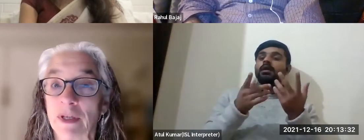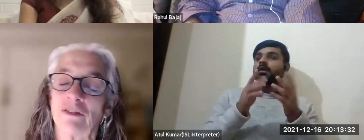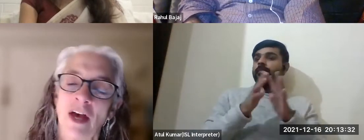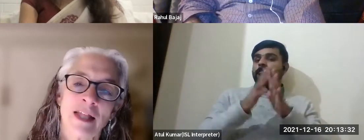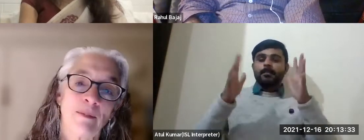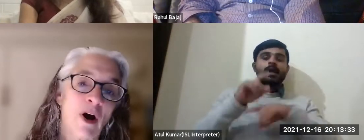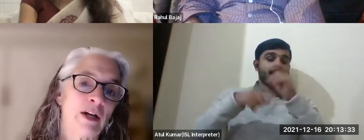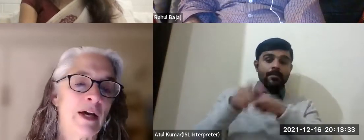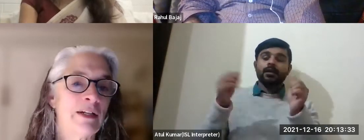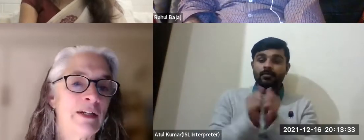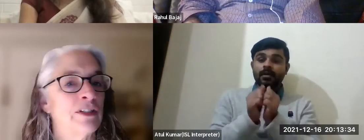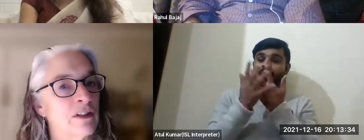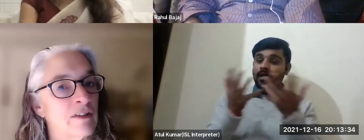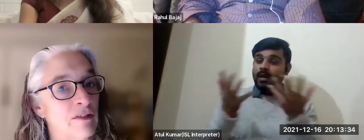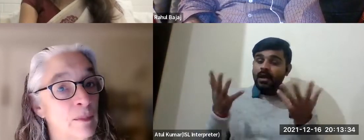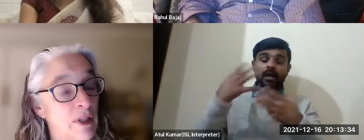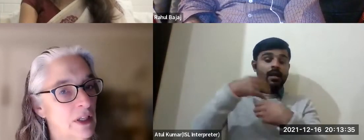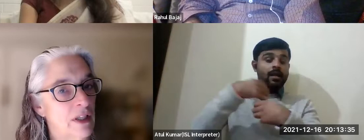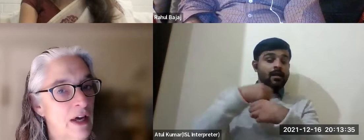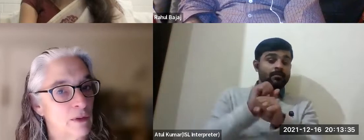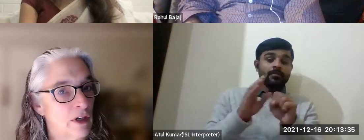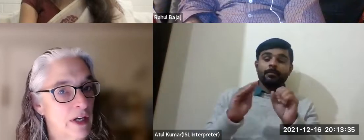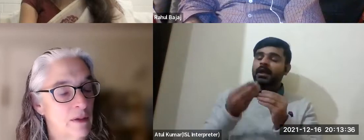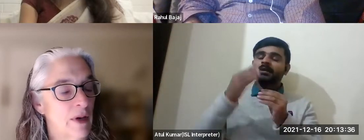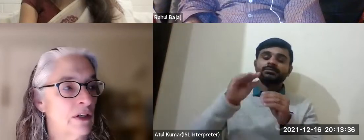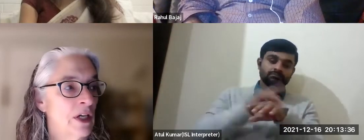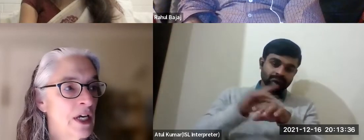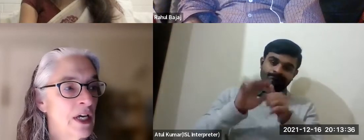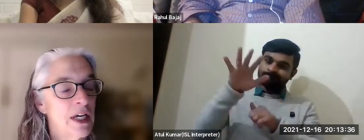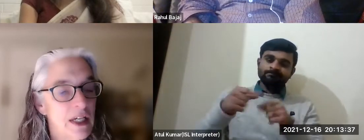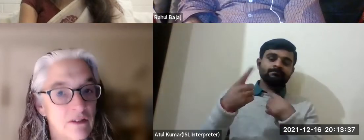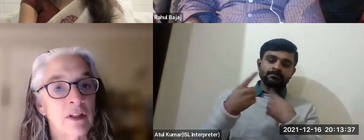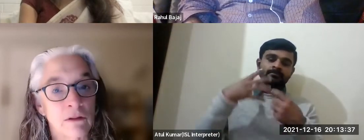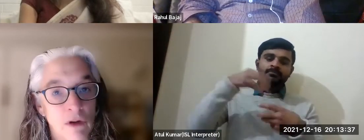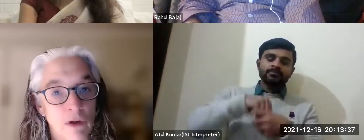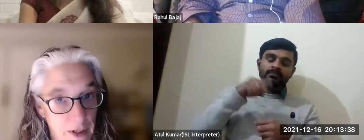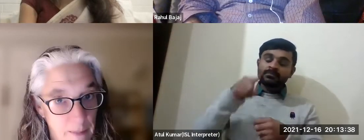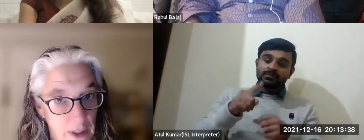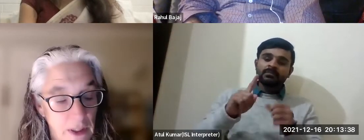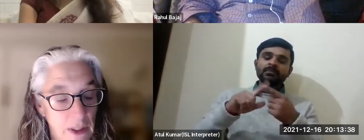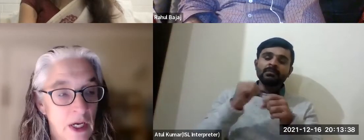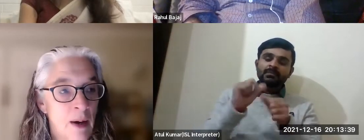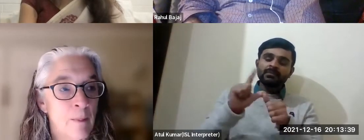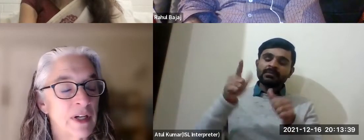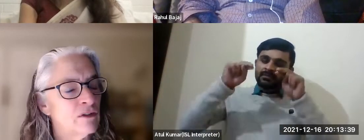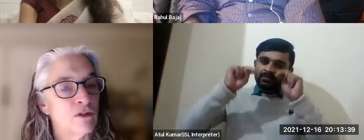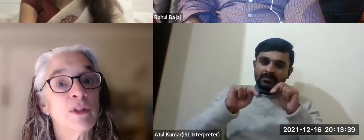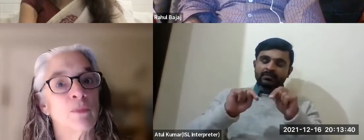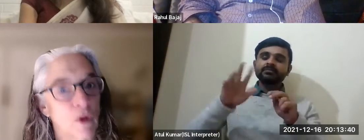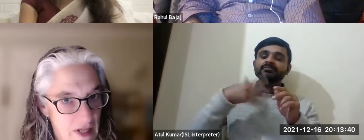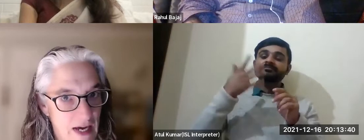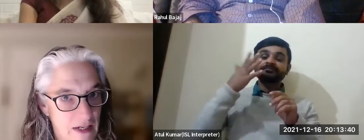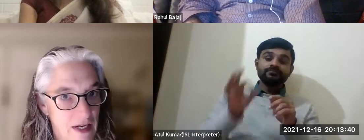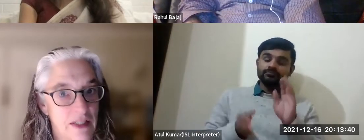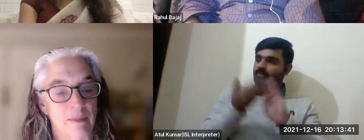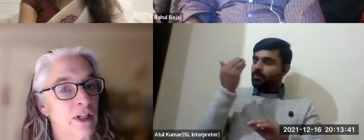of it, because the bottom line of digital accessibility that we're talking about, it is a legal requirement, but it's so much